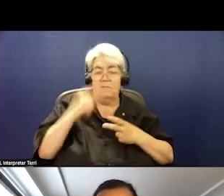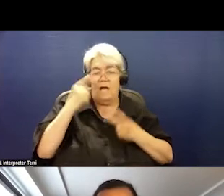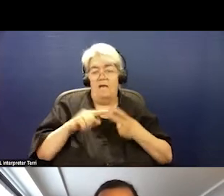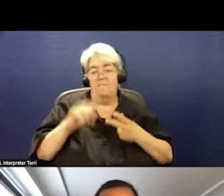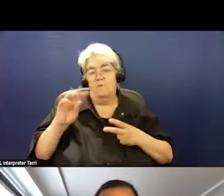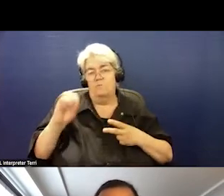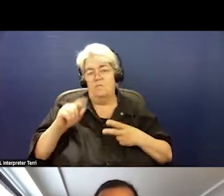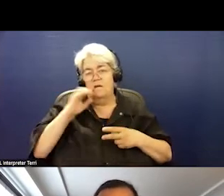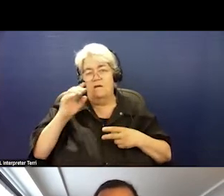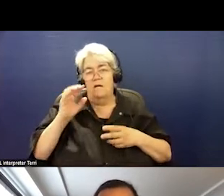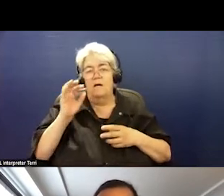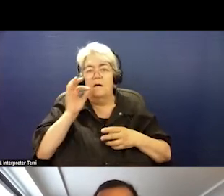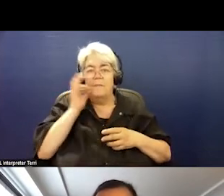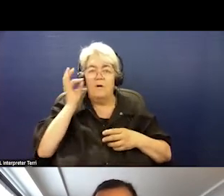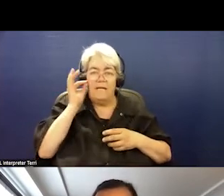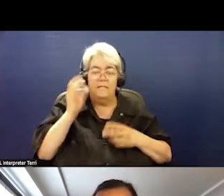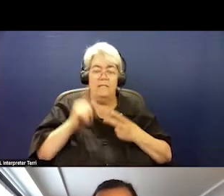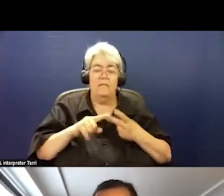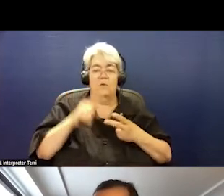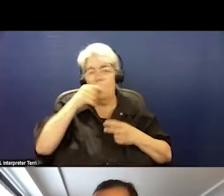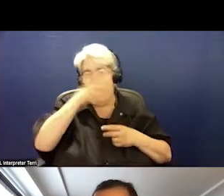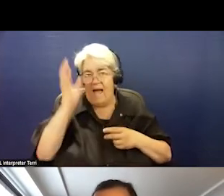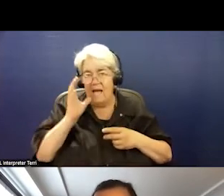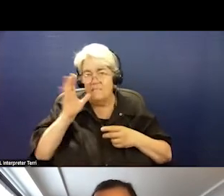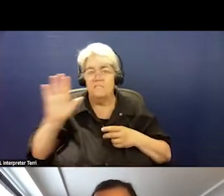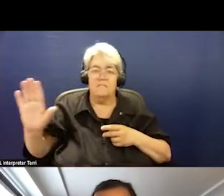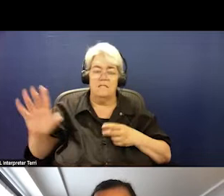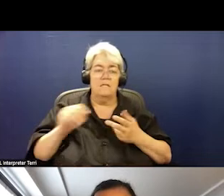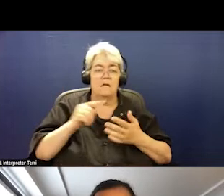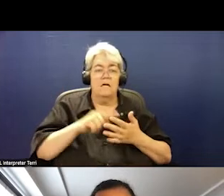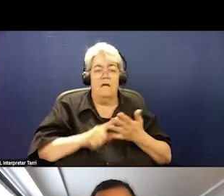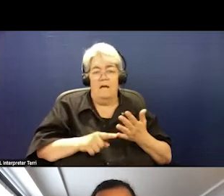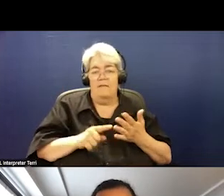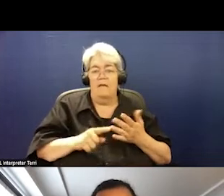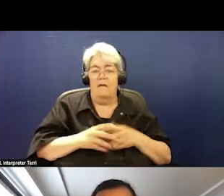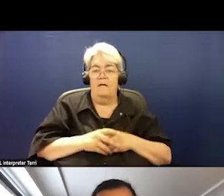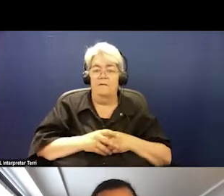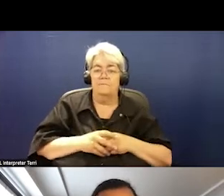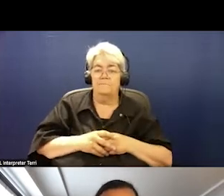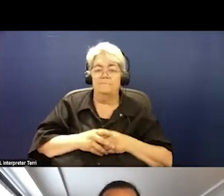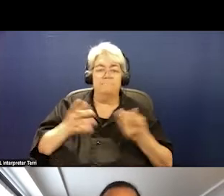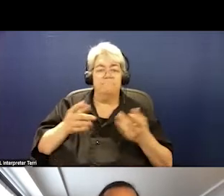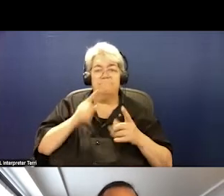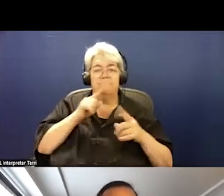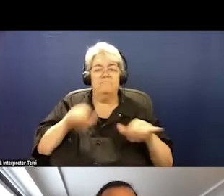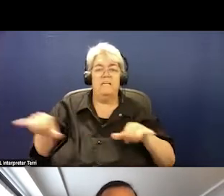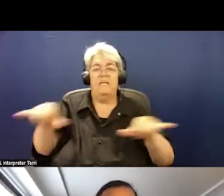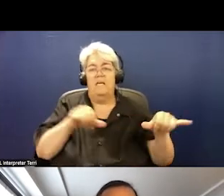and those numbers all overrepresent those groups relative to the demographics of the population in the United States.